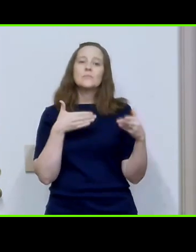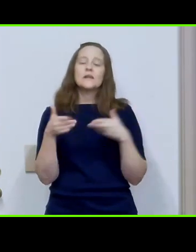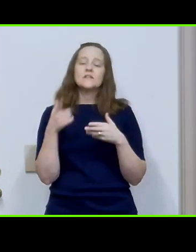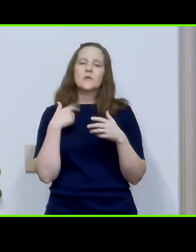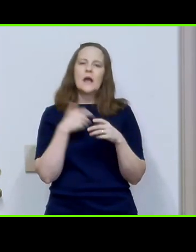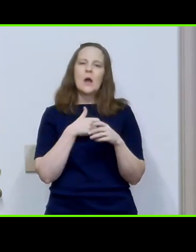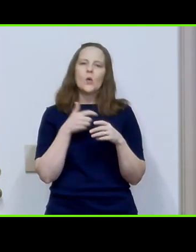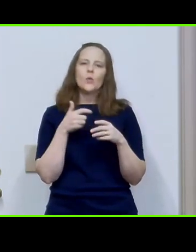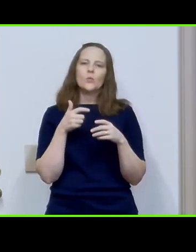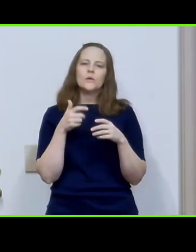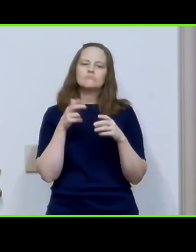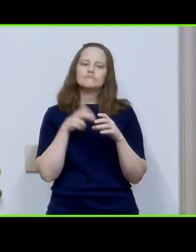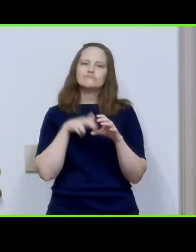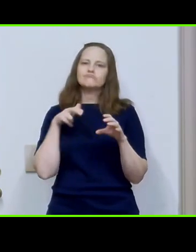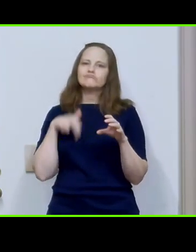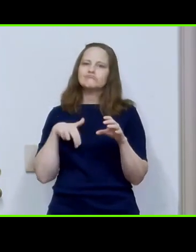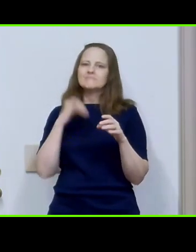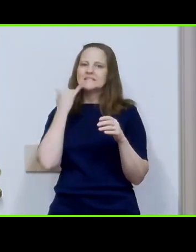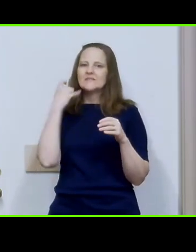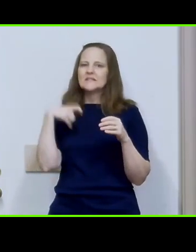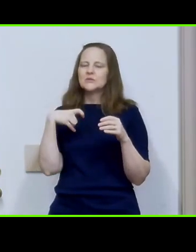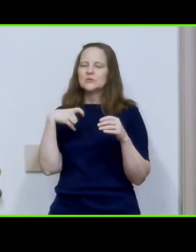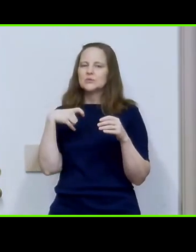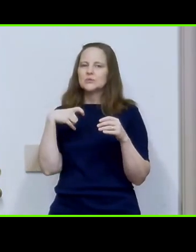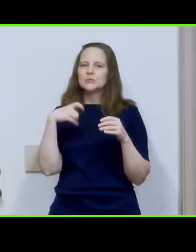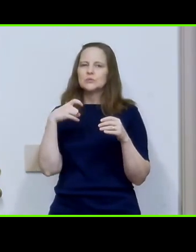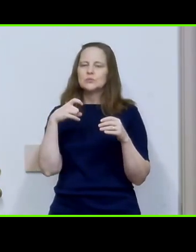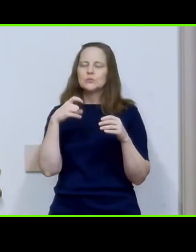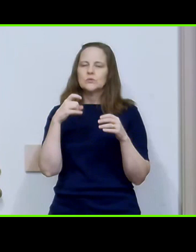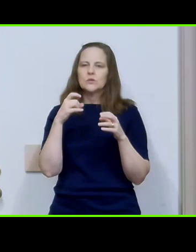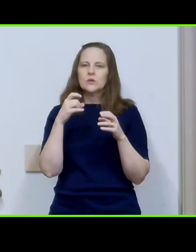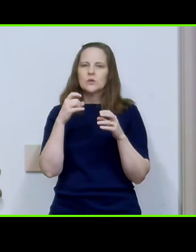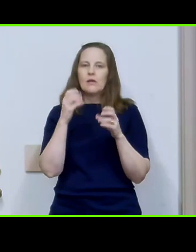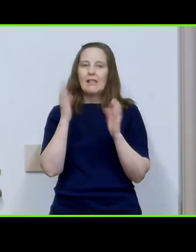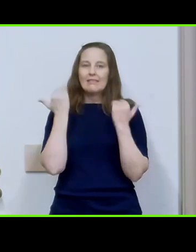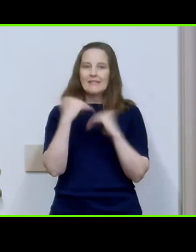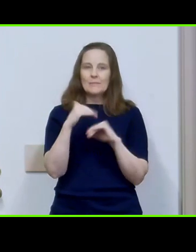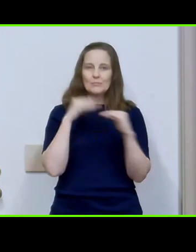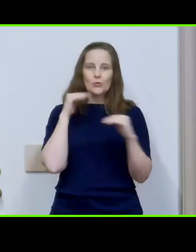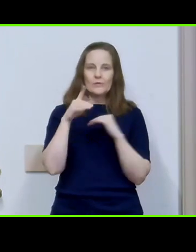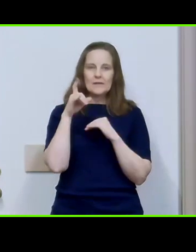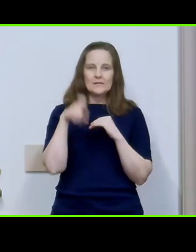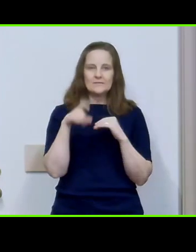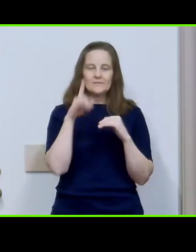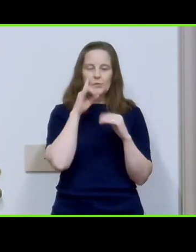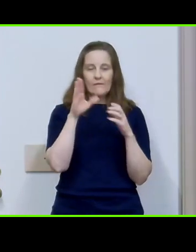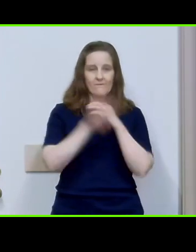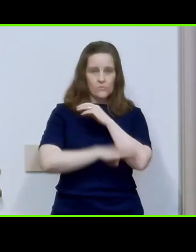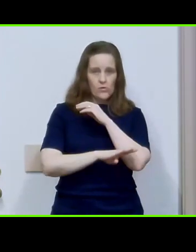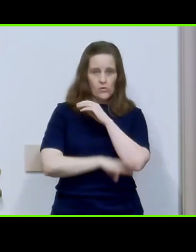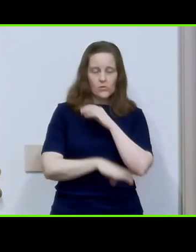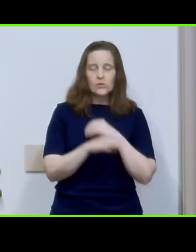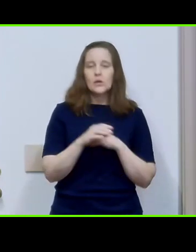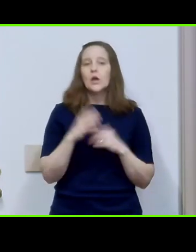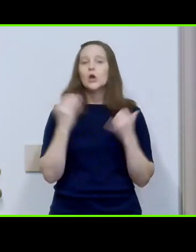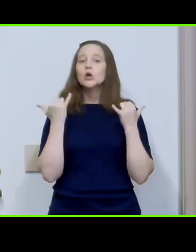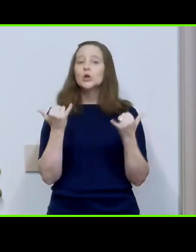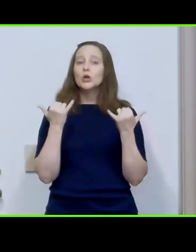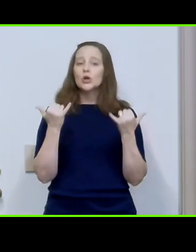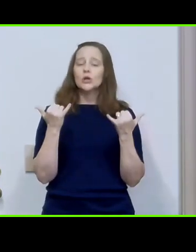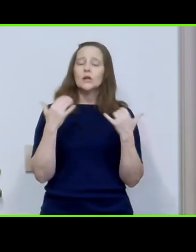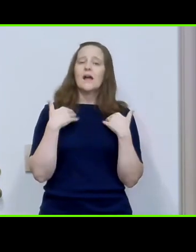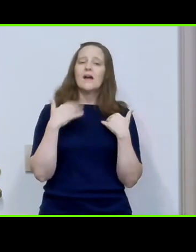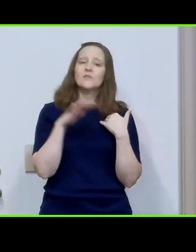that if needed to thin the campus further than what we're planning for the fall. As it currently stands, we expect to have